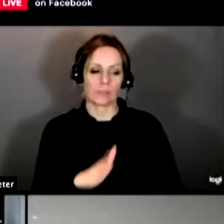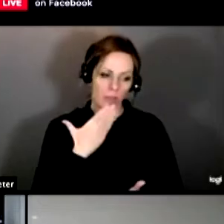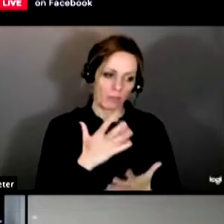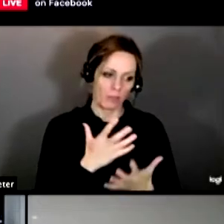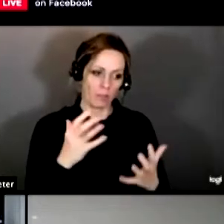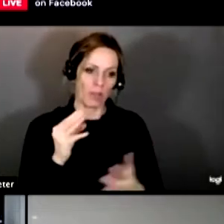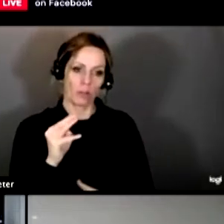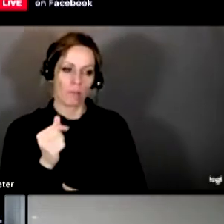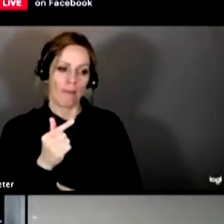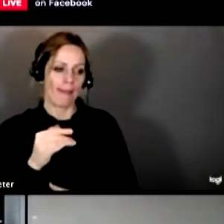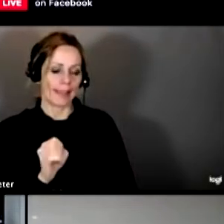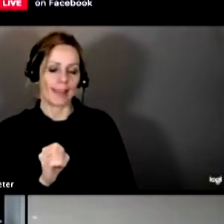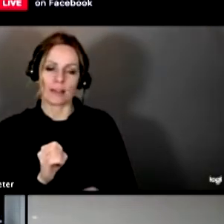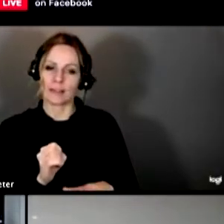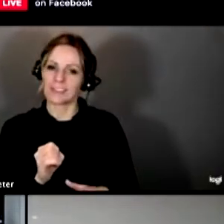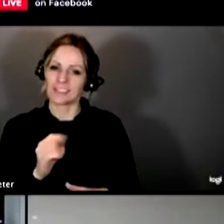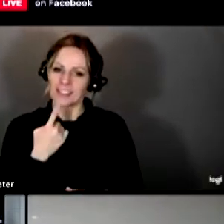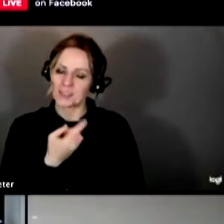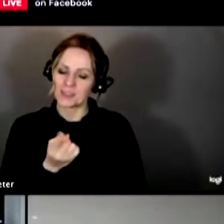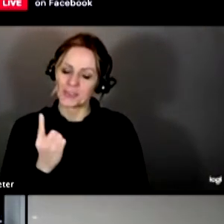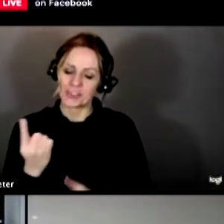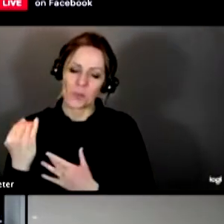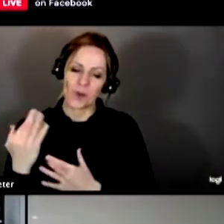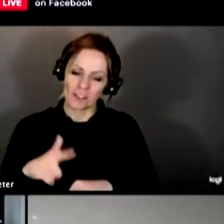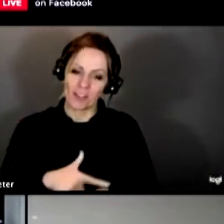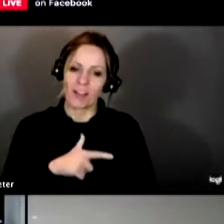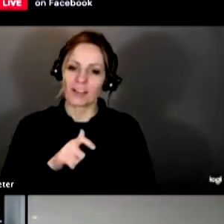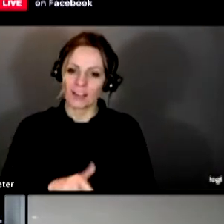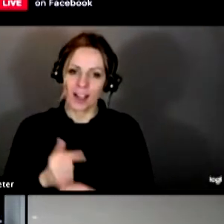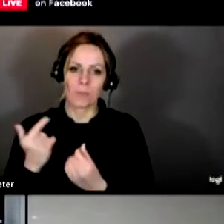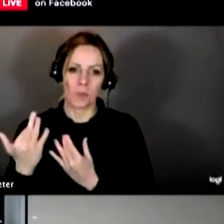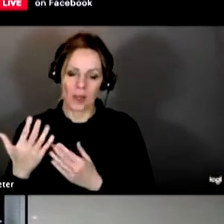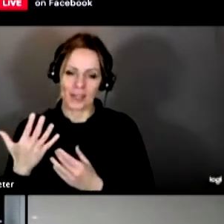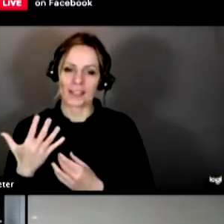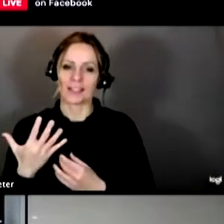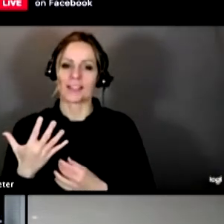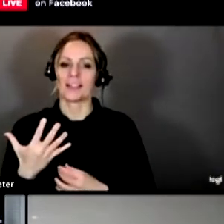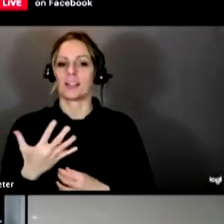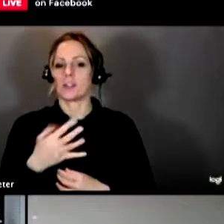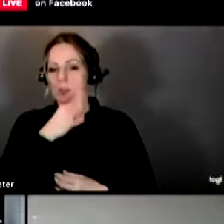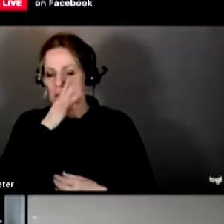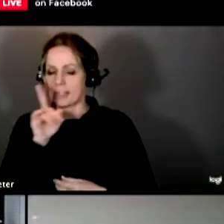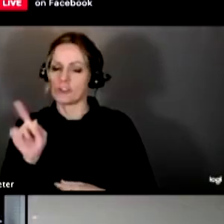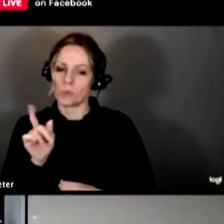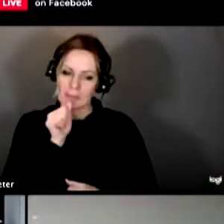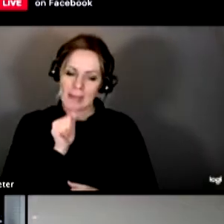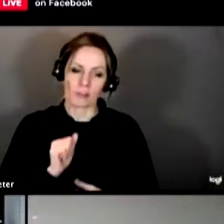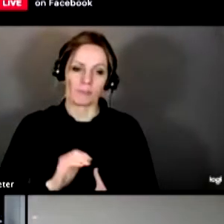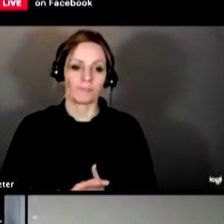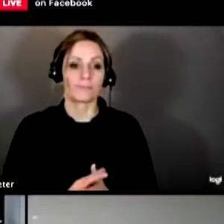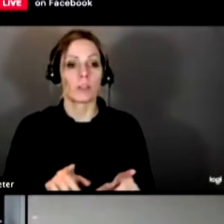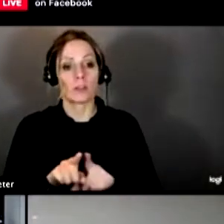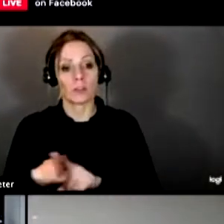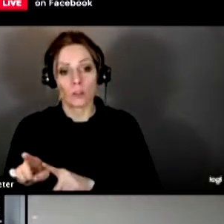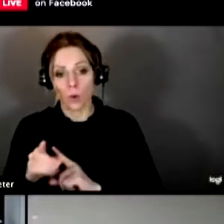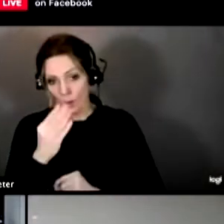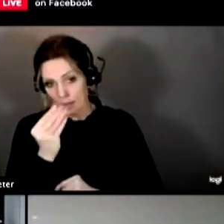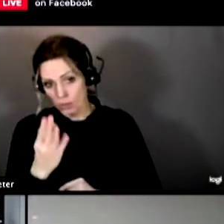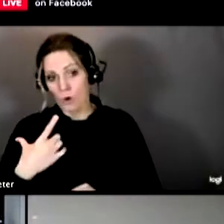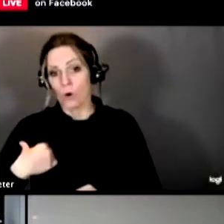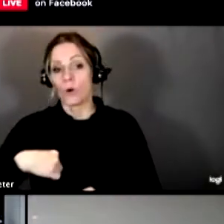Maggie was very patient and stayed on for quite a while waiting to speak. And I also just want to flag that, you know, we've been talking or heard several